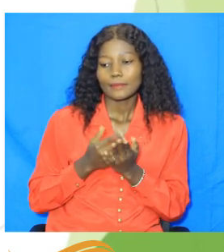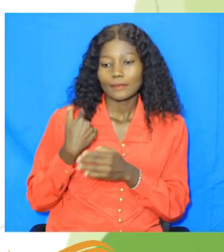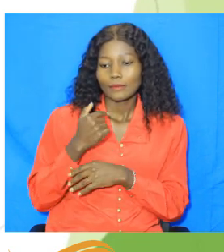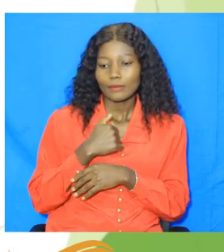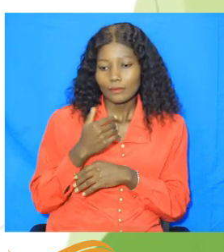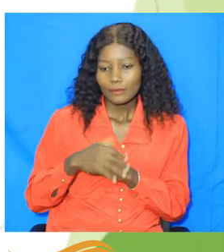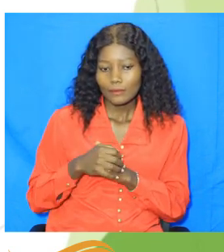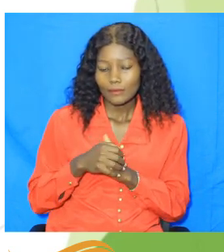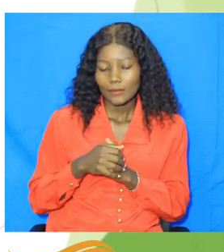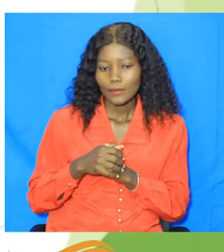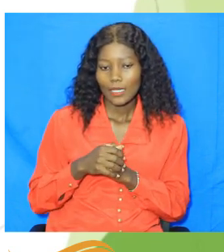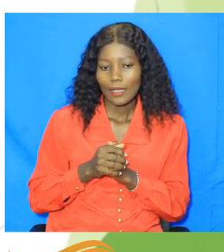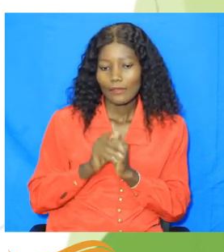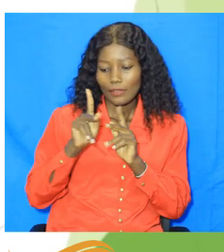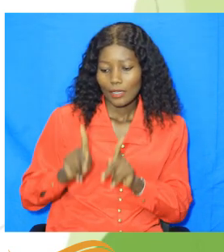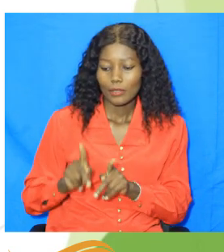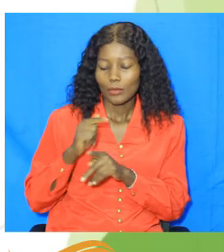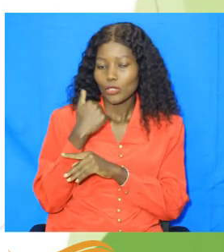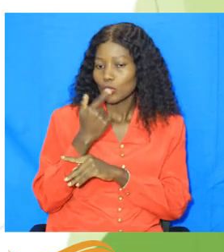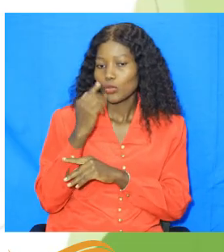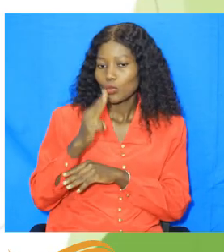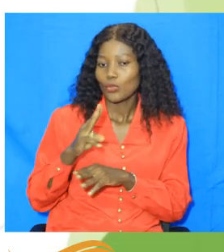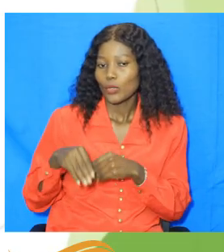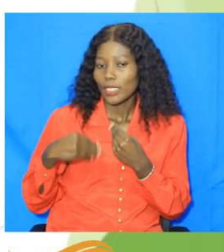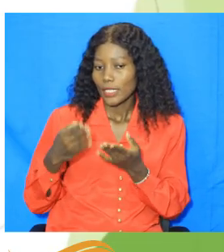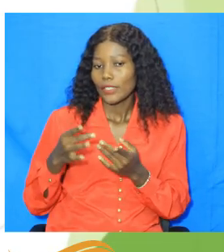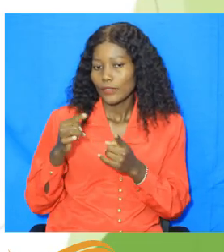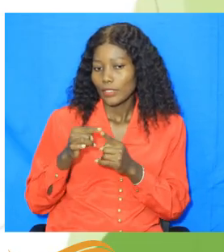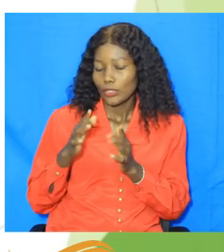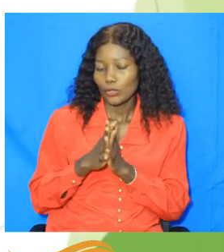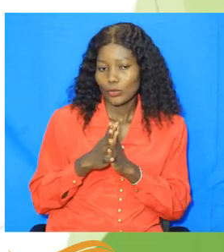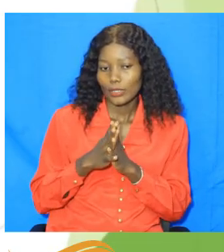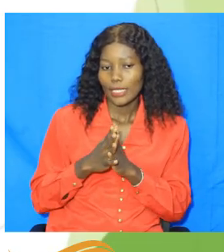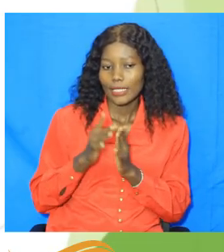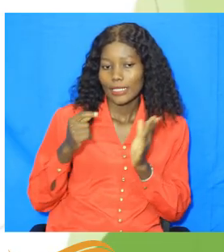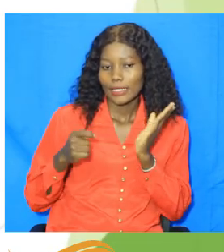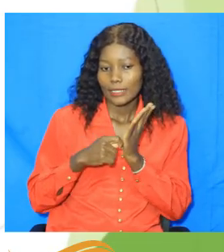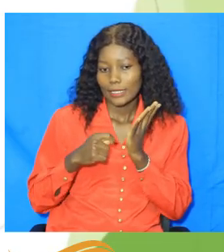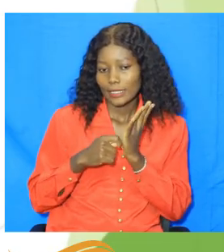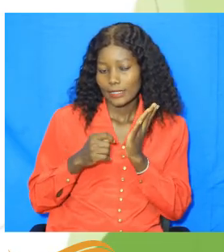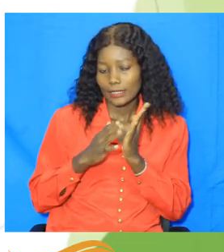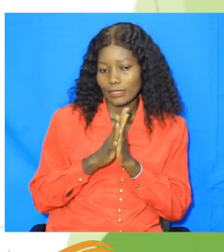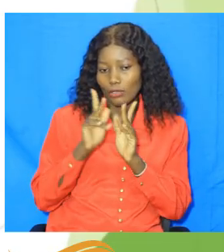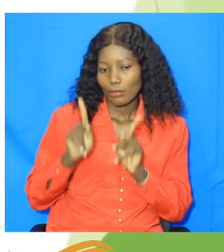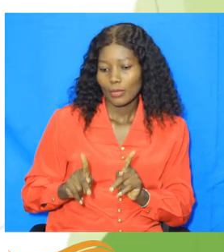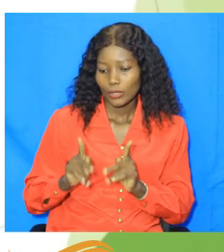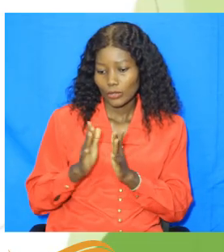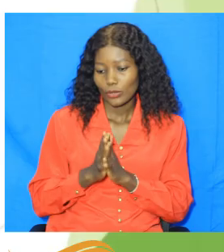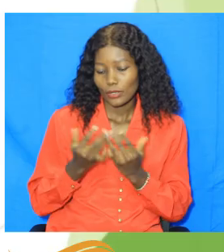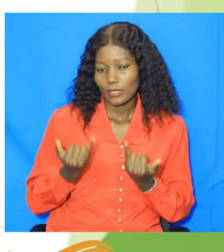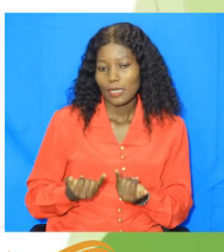runner who will relay it to the software technician. So